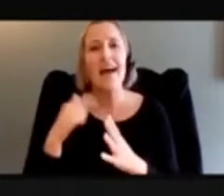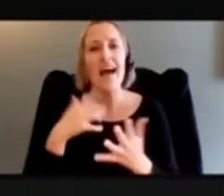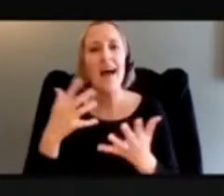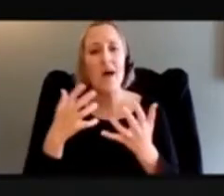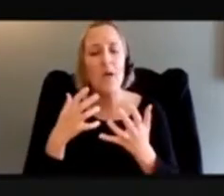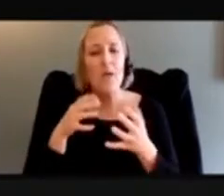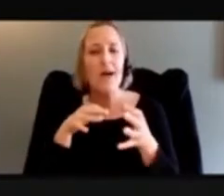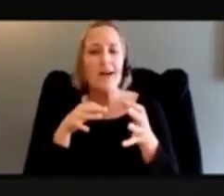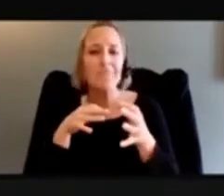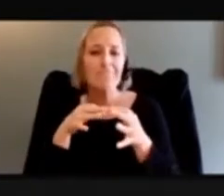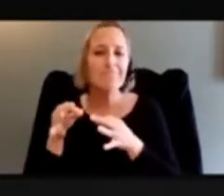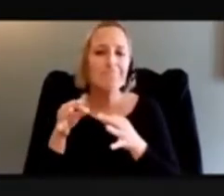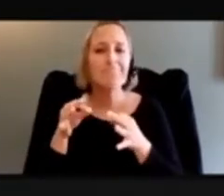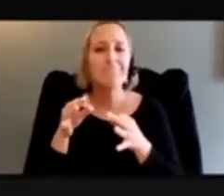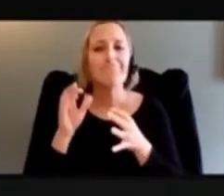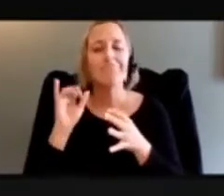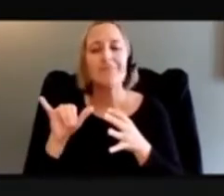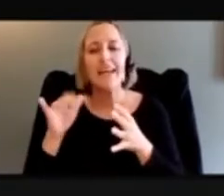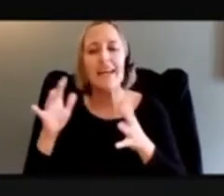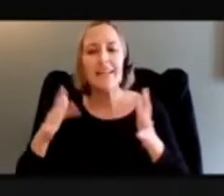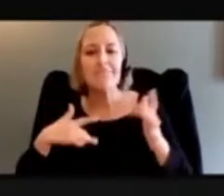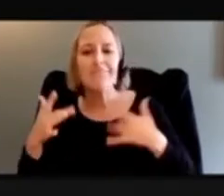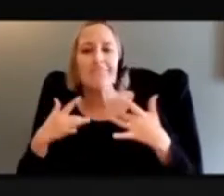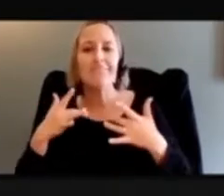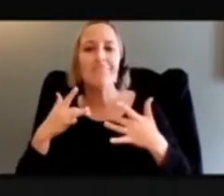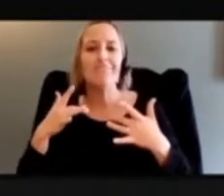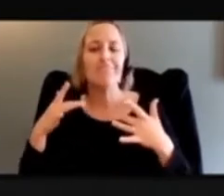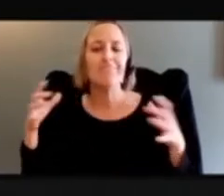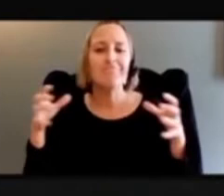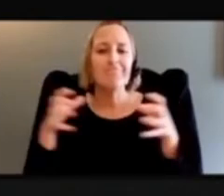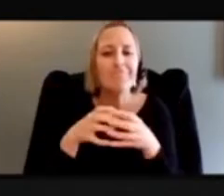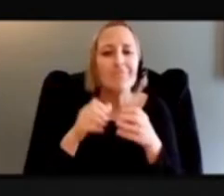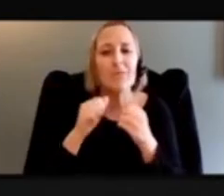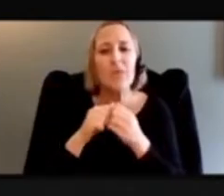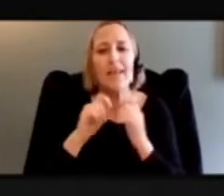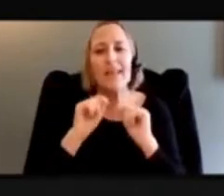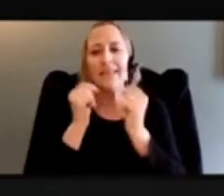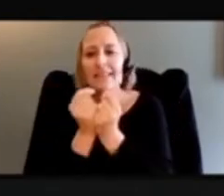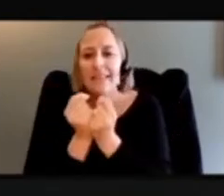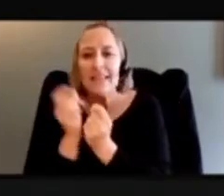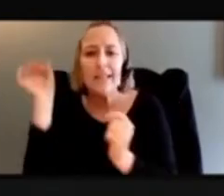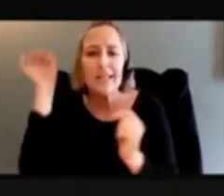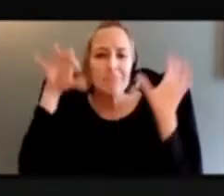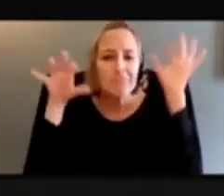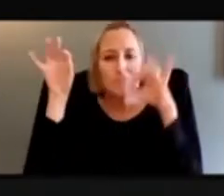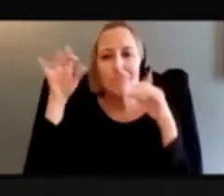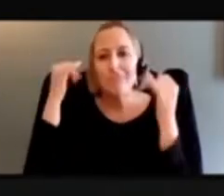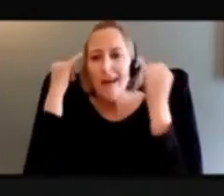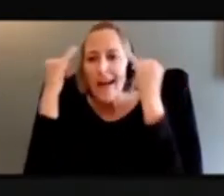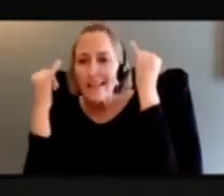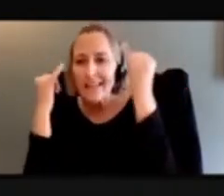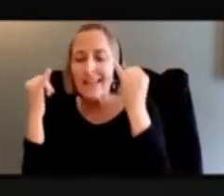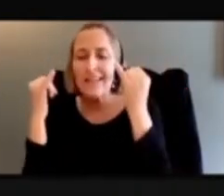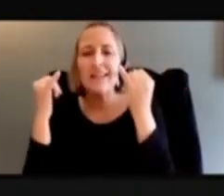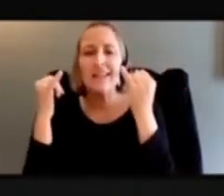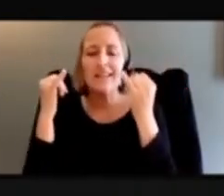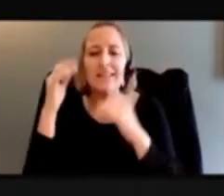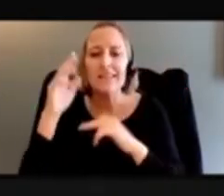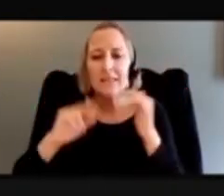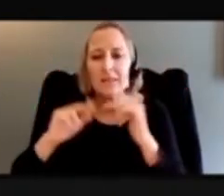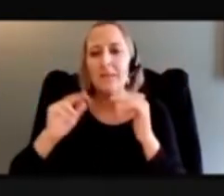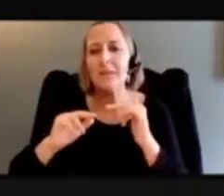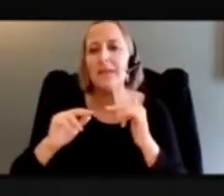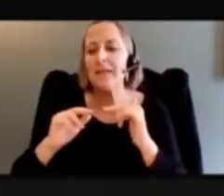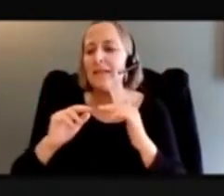coming together again with colleagues, sharing ideas in a very concrete way and taking concrete steps. There